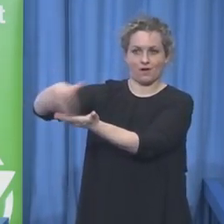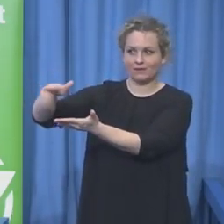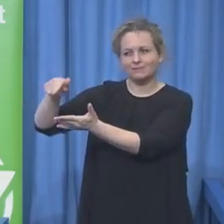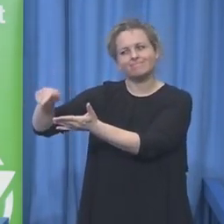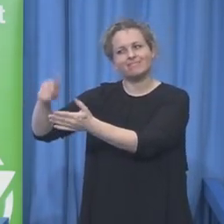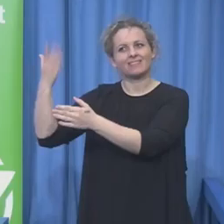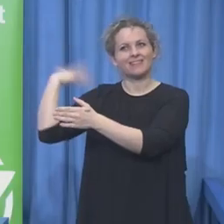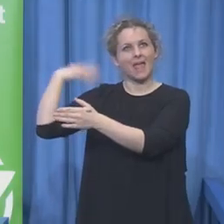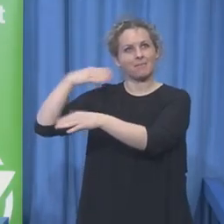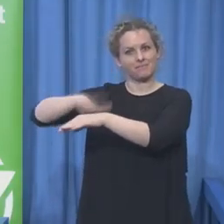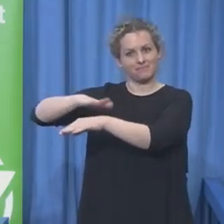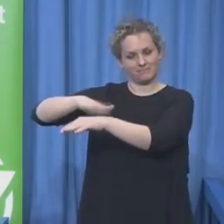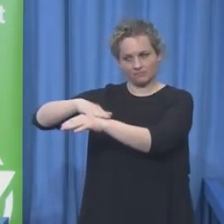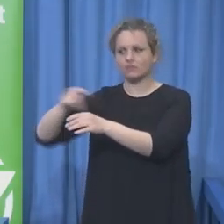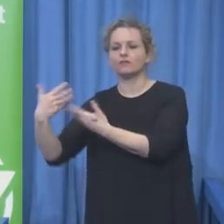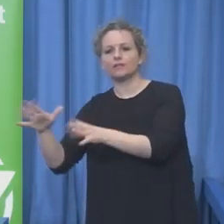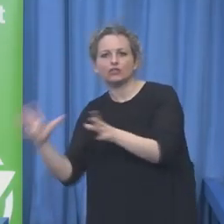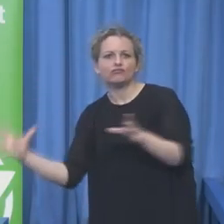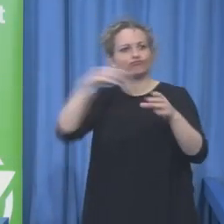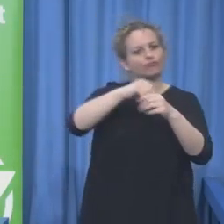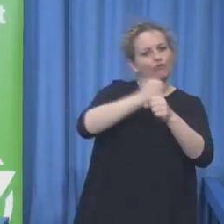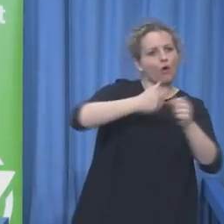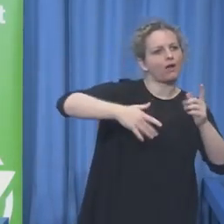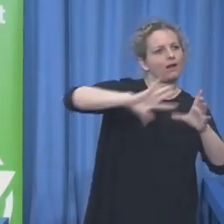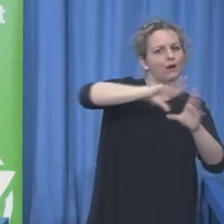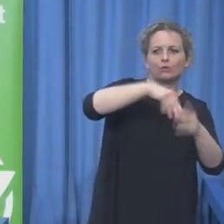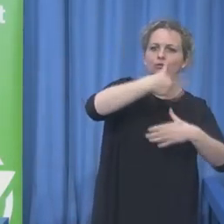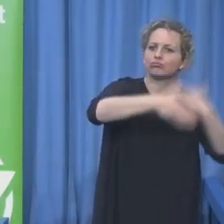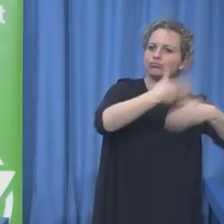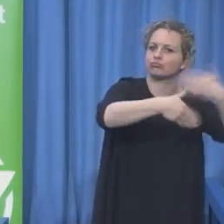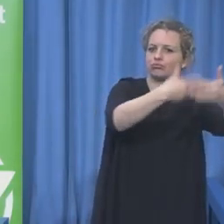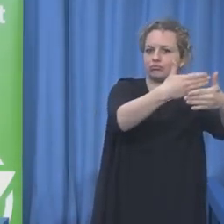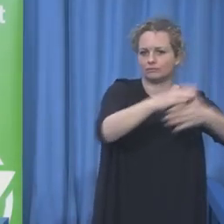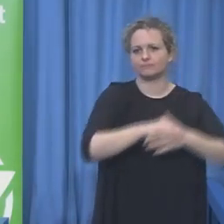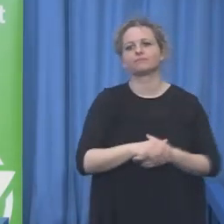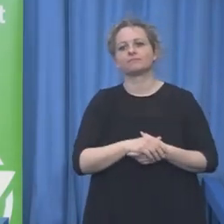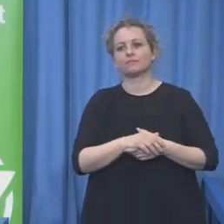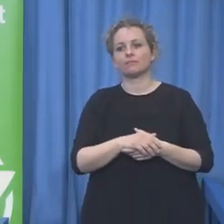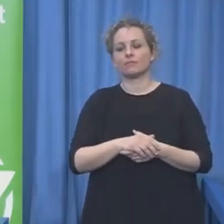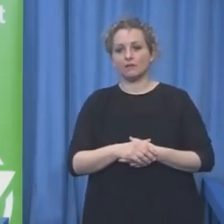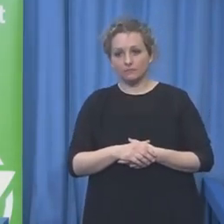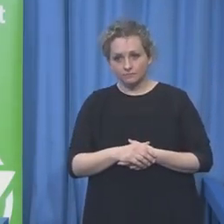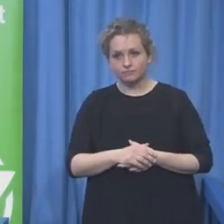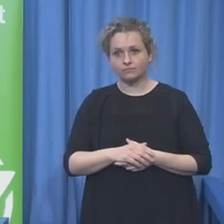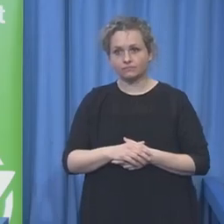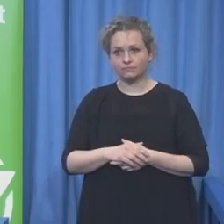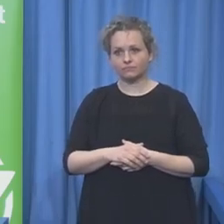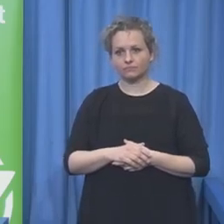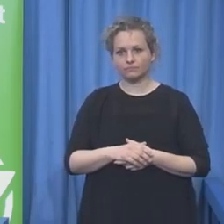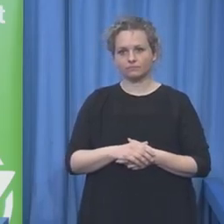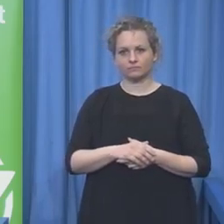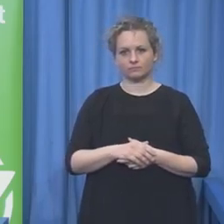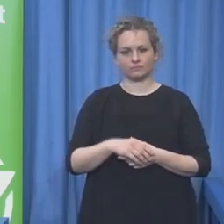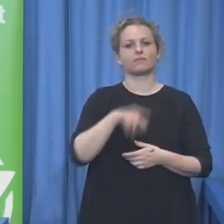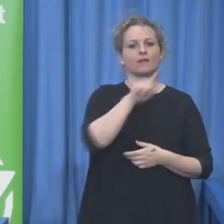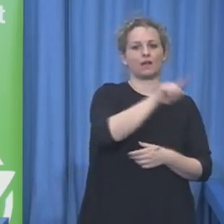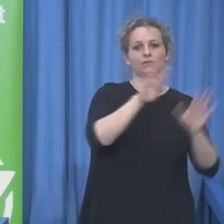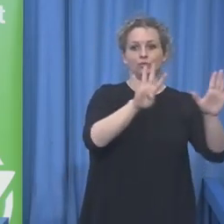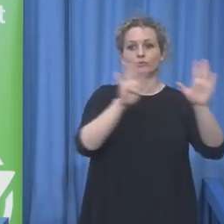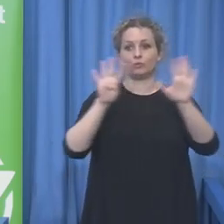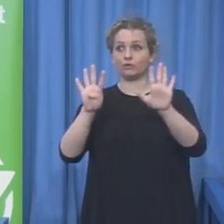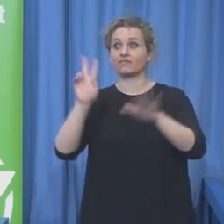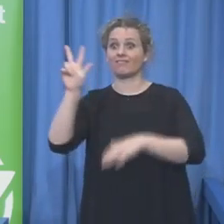The institution closed in 1993, and eventually the last sheltered workshop closed in 2002. Our employment rates